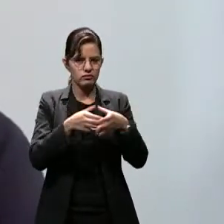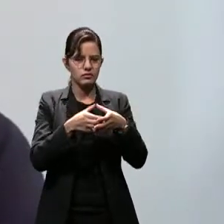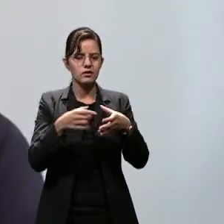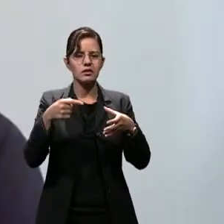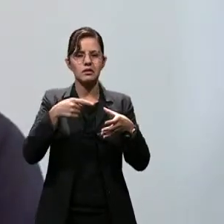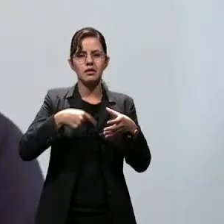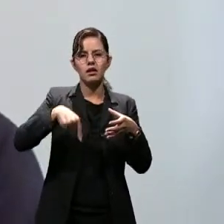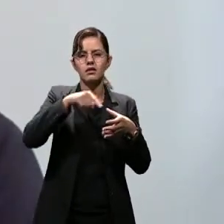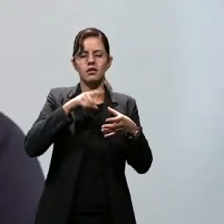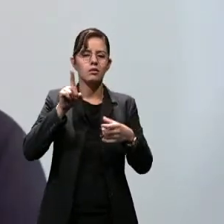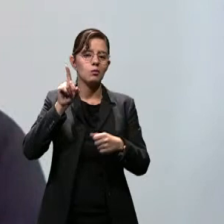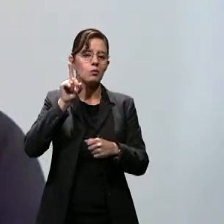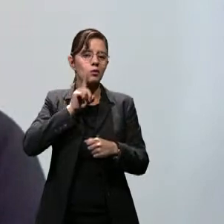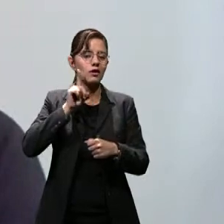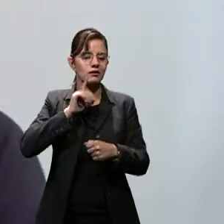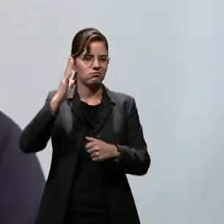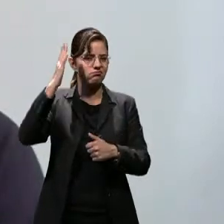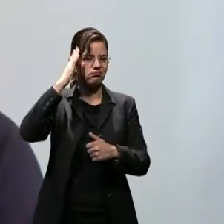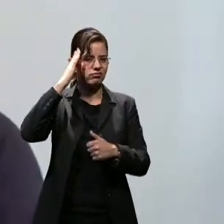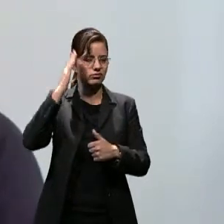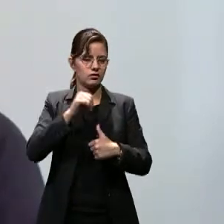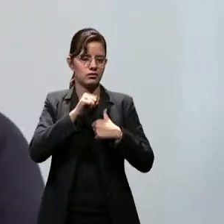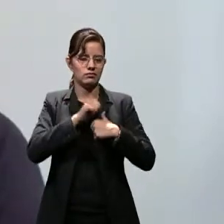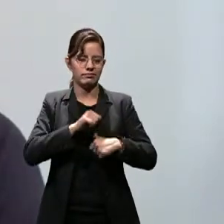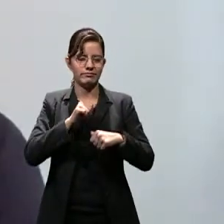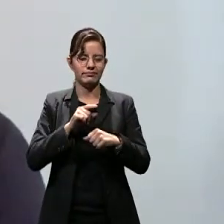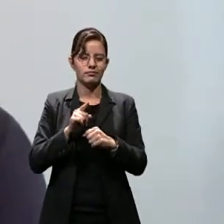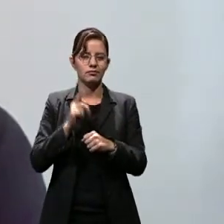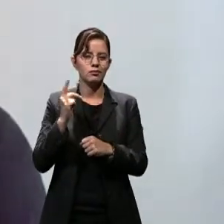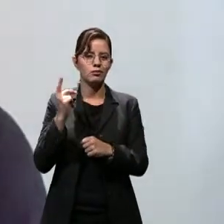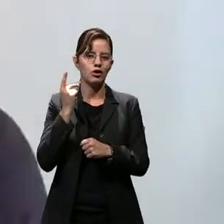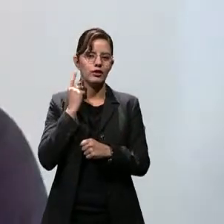a group of leading women,